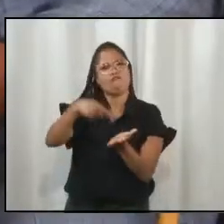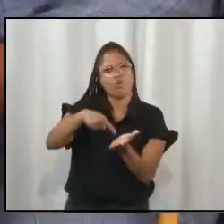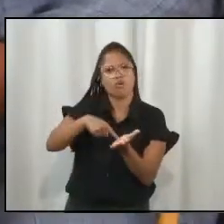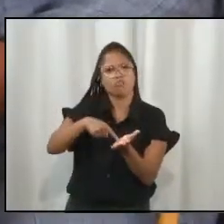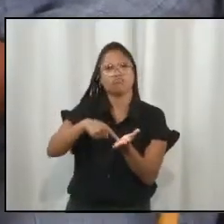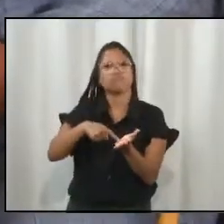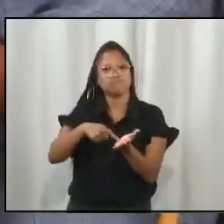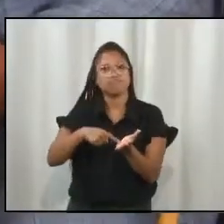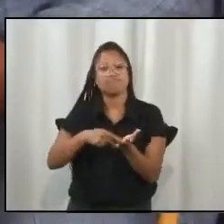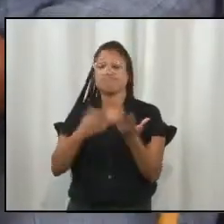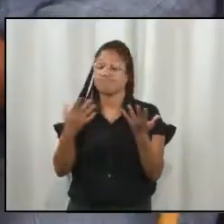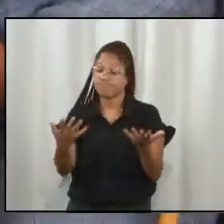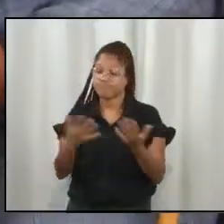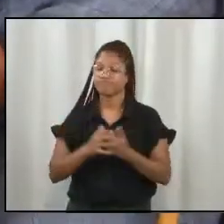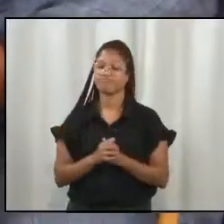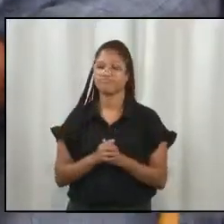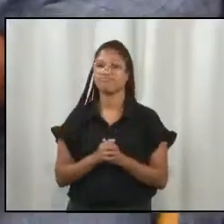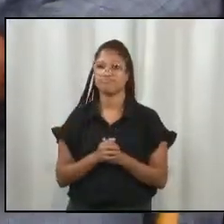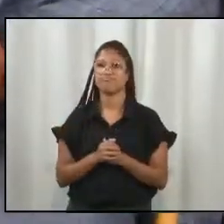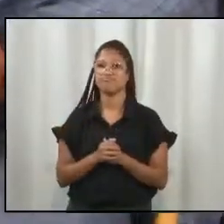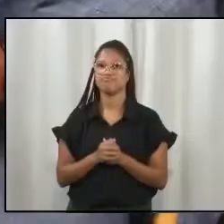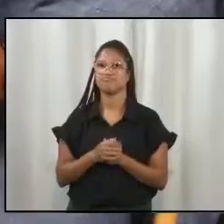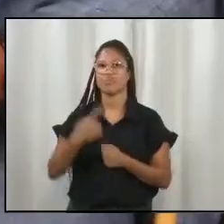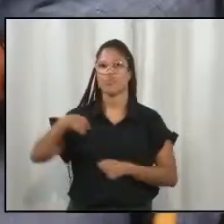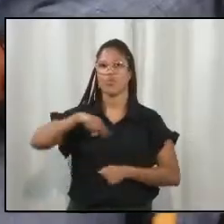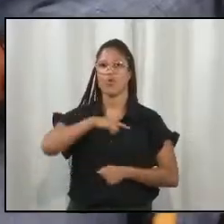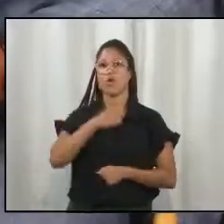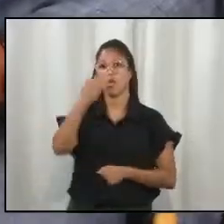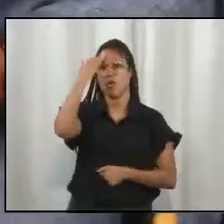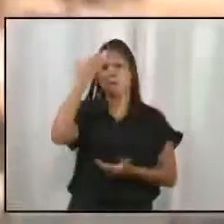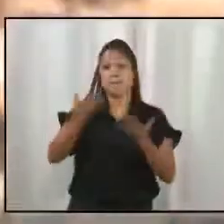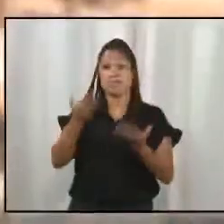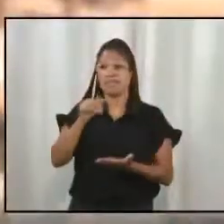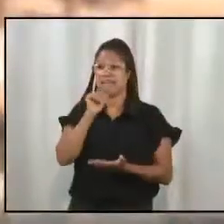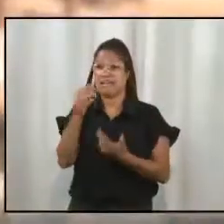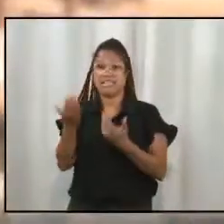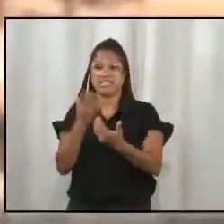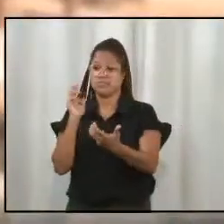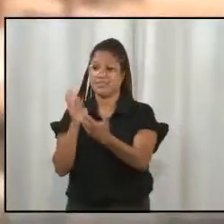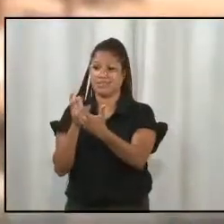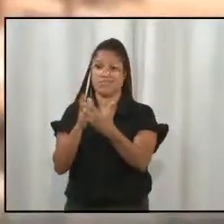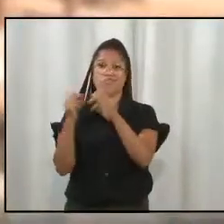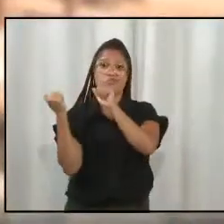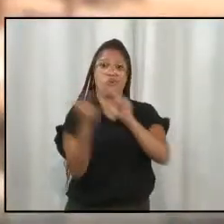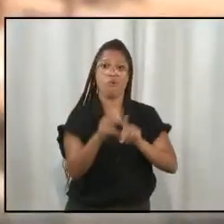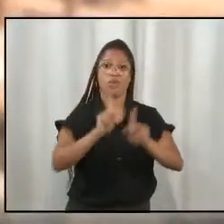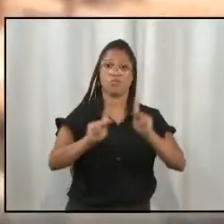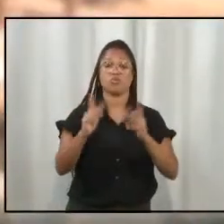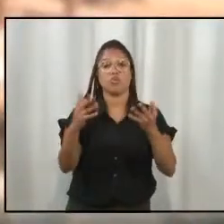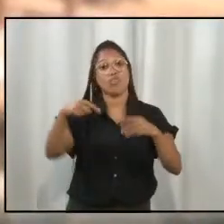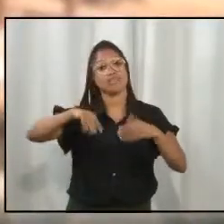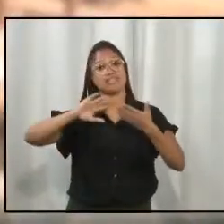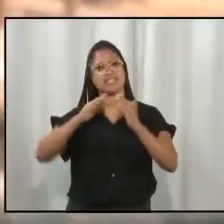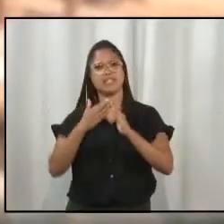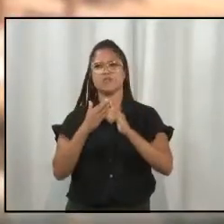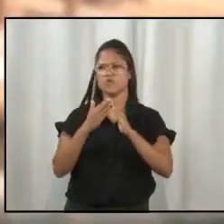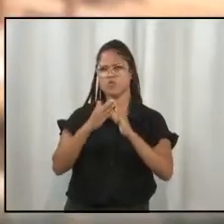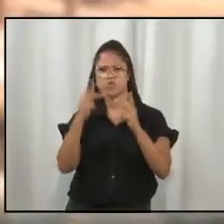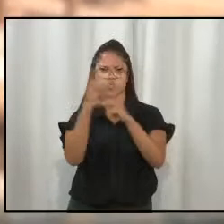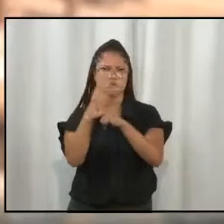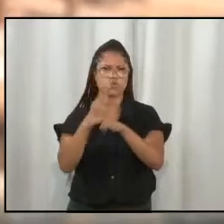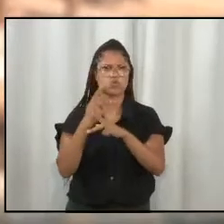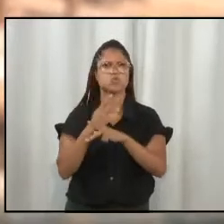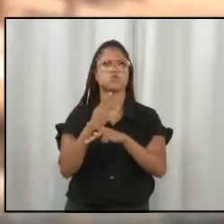that there are a lot of people that might not work for, and so that's why the city has really mobilized these types of non-congregate